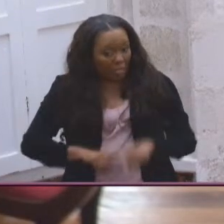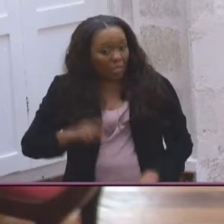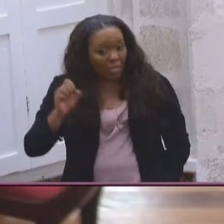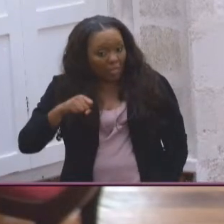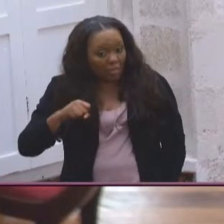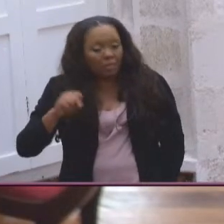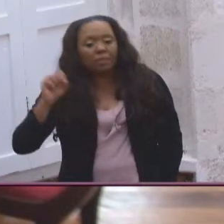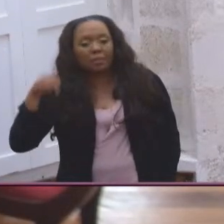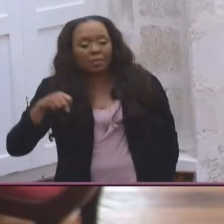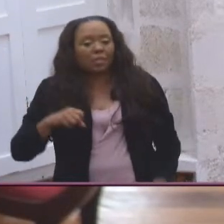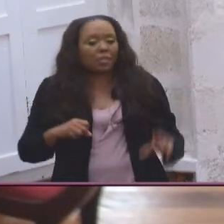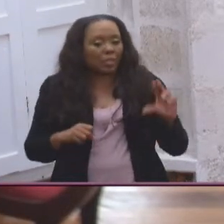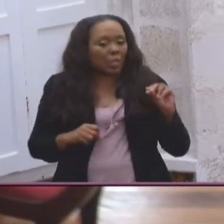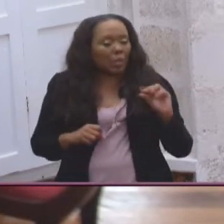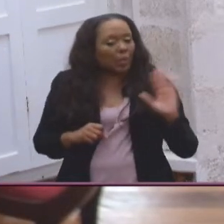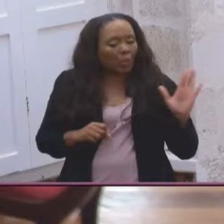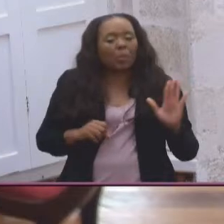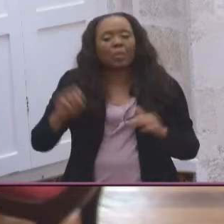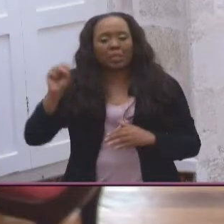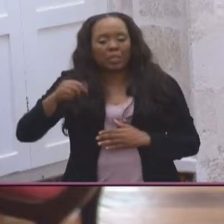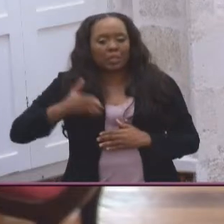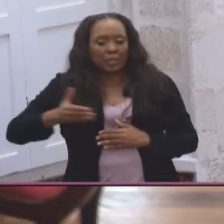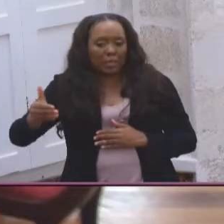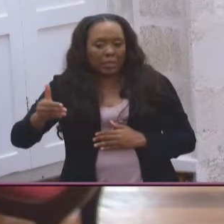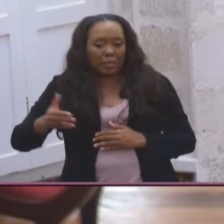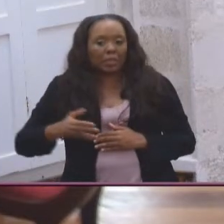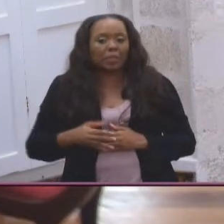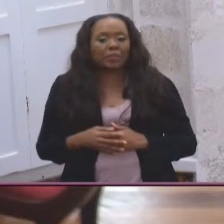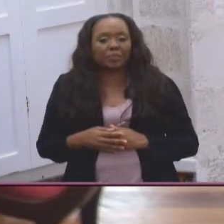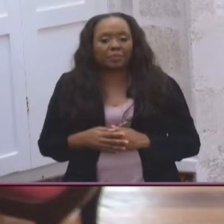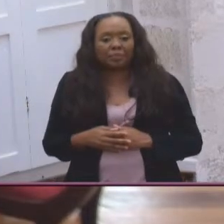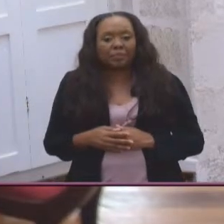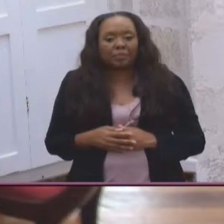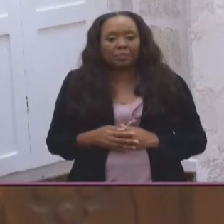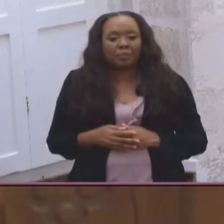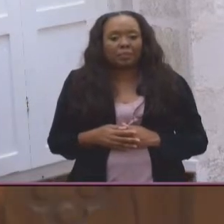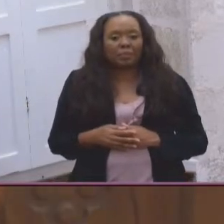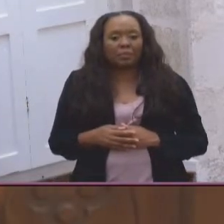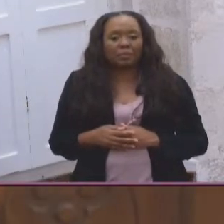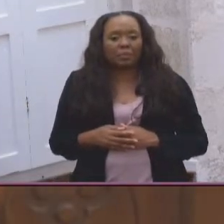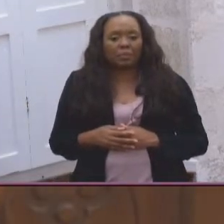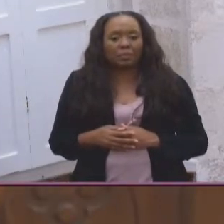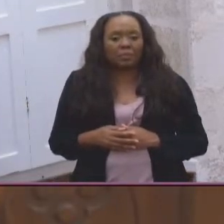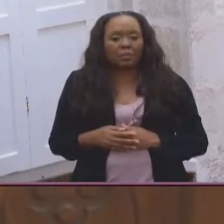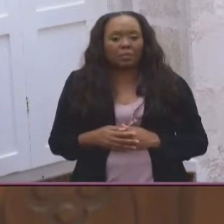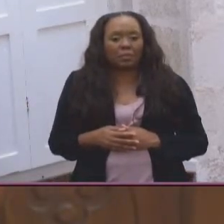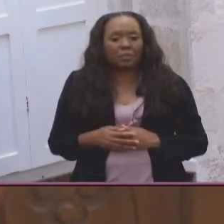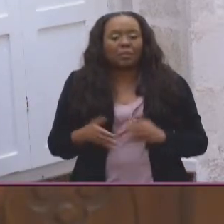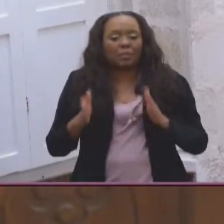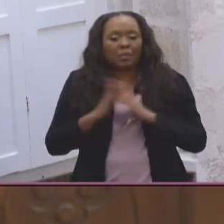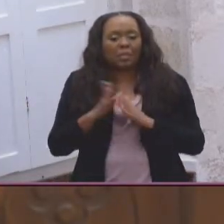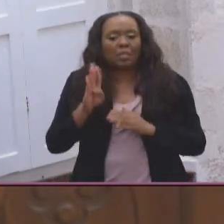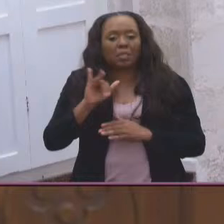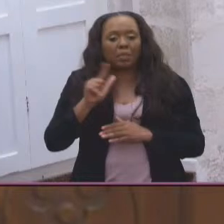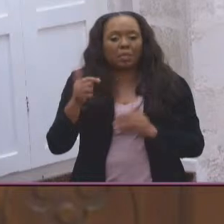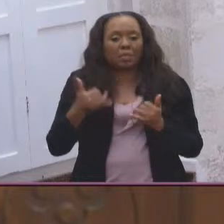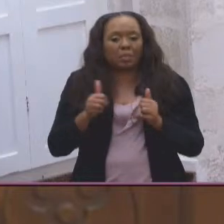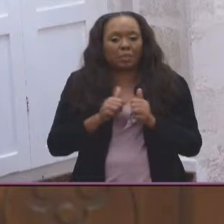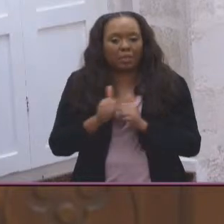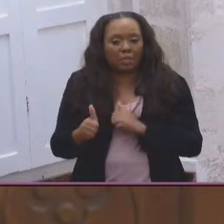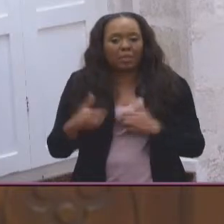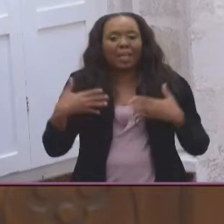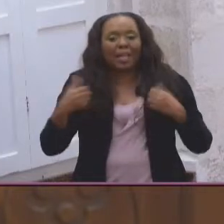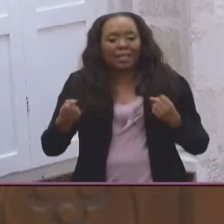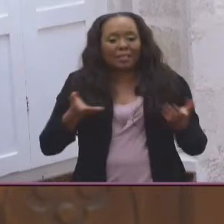Aye. Those against please say no. Methinks the ayes have it. Mr. President, I beg to move that this bill do not pass and be cited as the